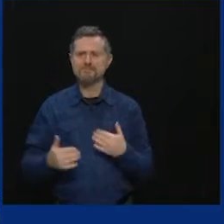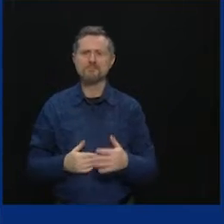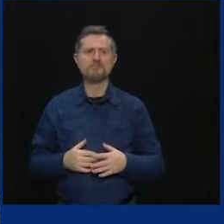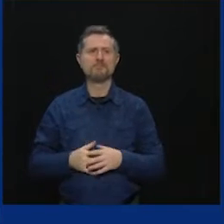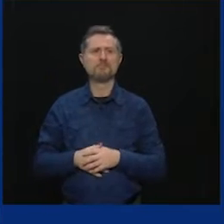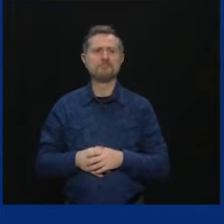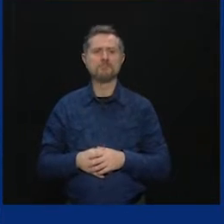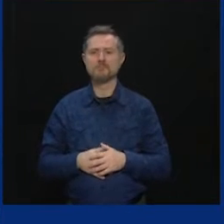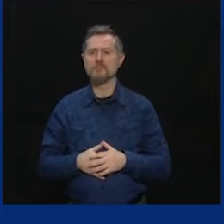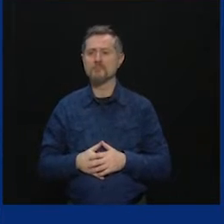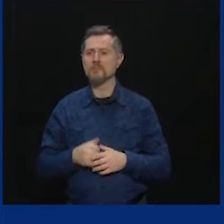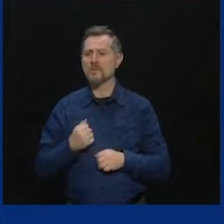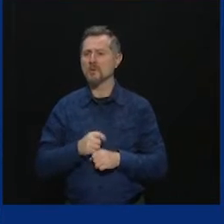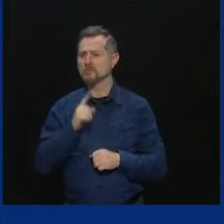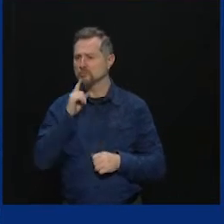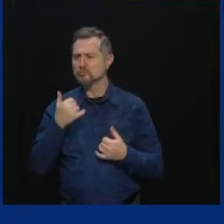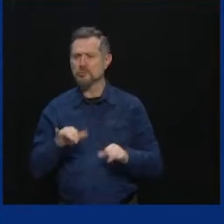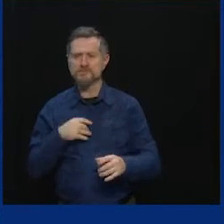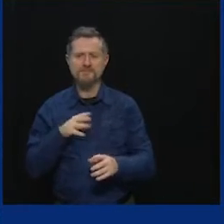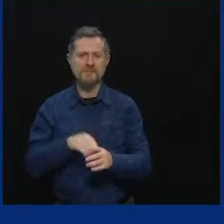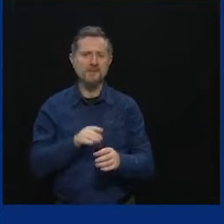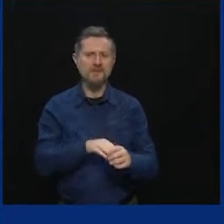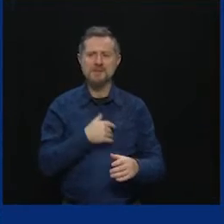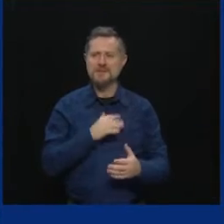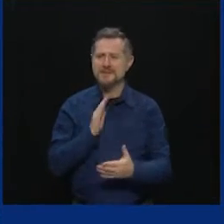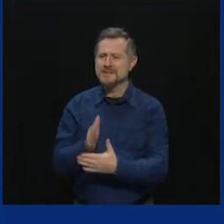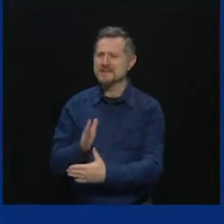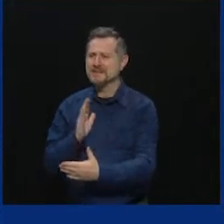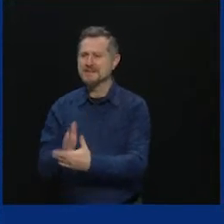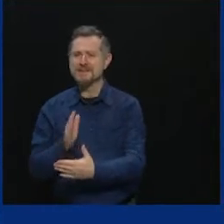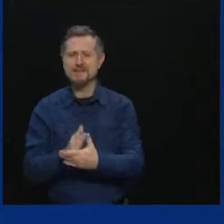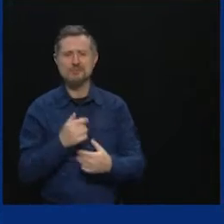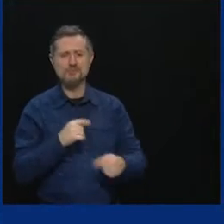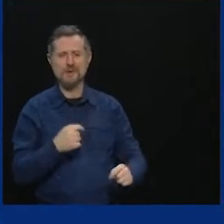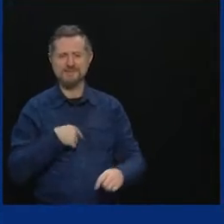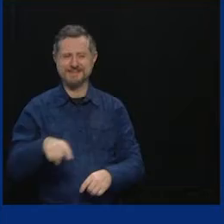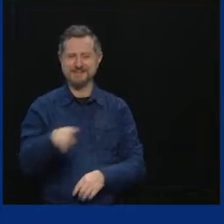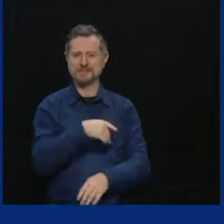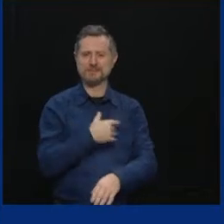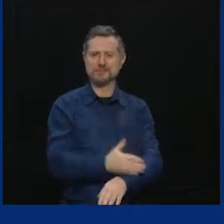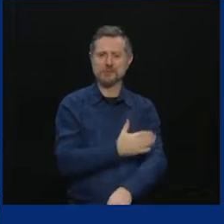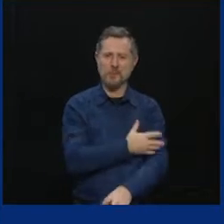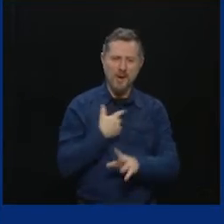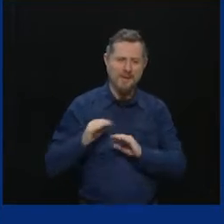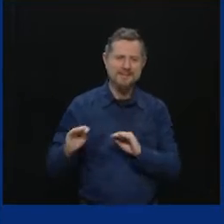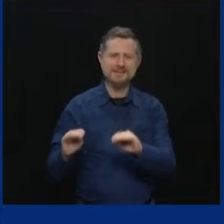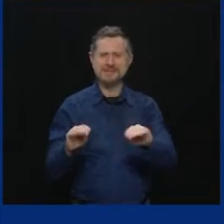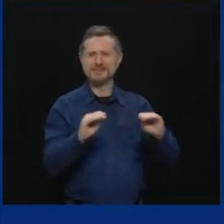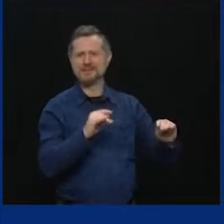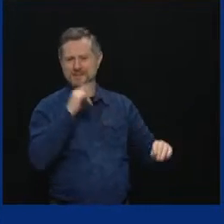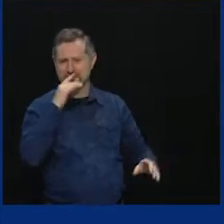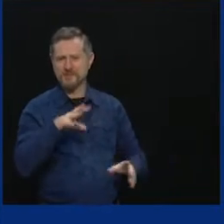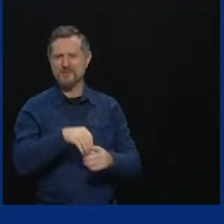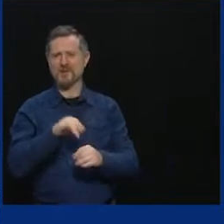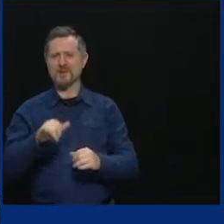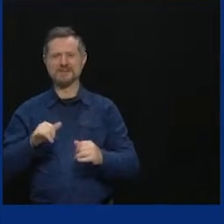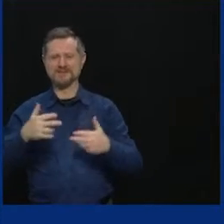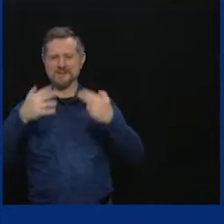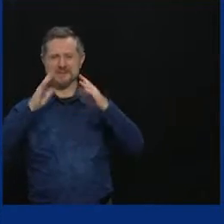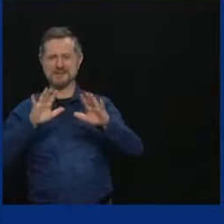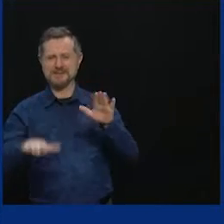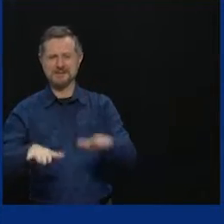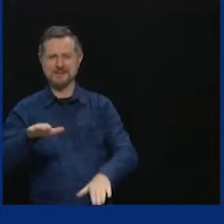intercept, we intercede, and we change the mindset of those that are involved in the violence that is plaguing our